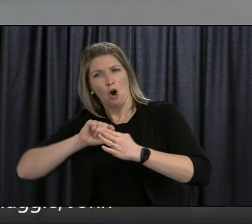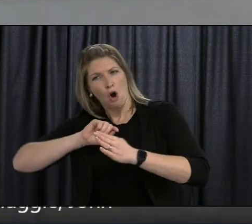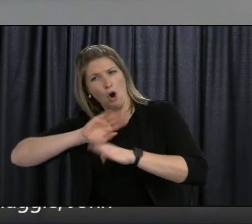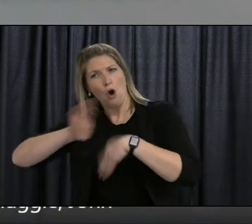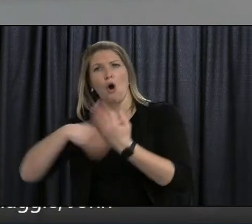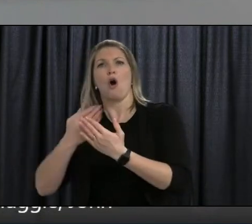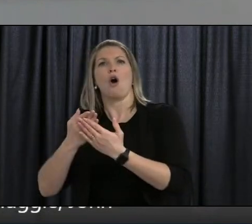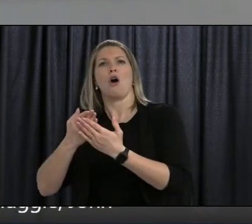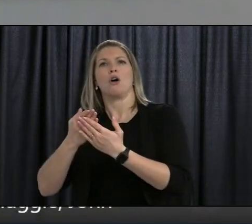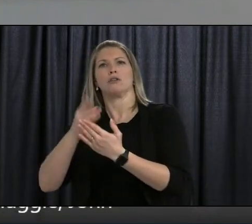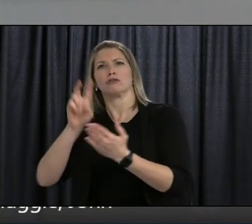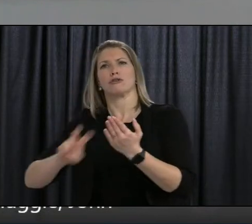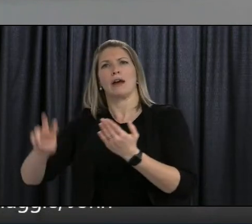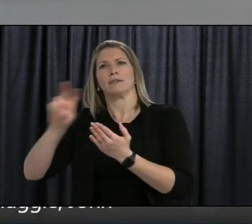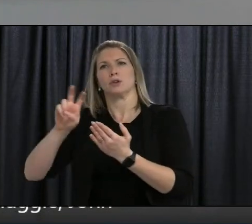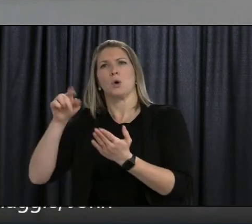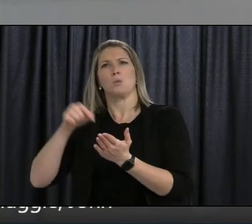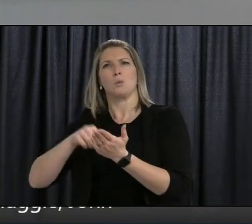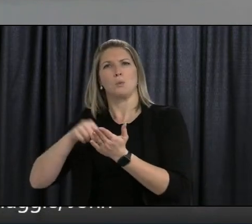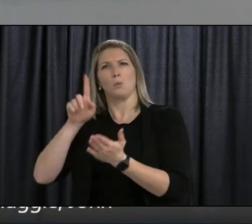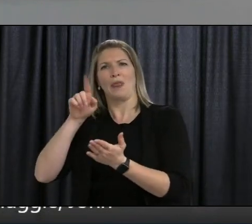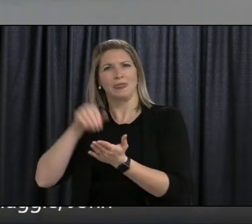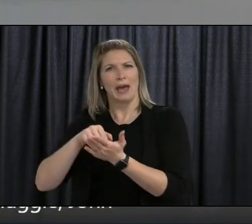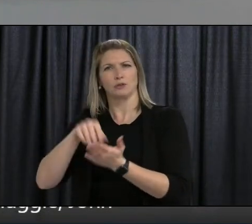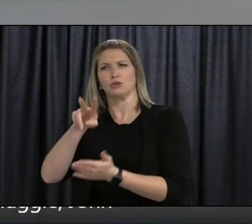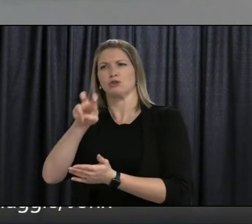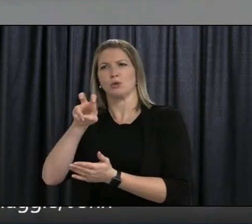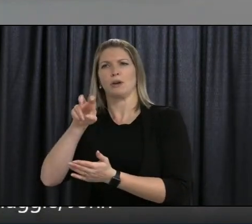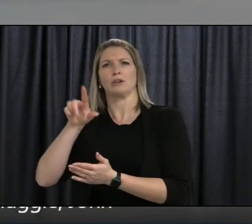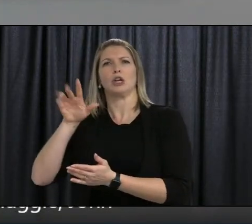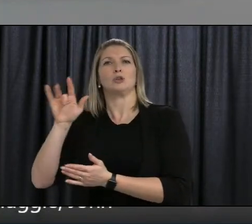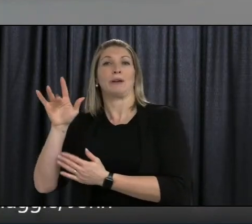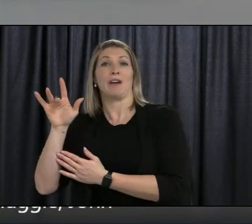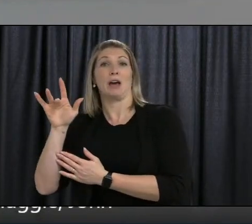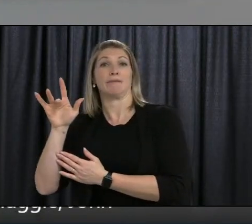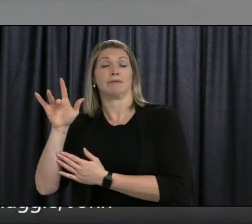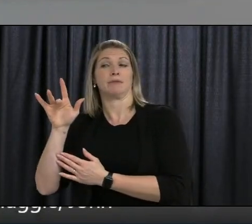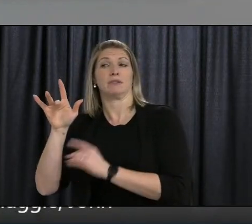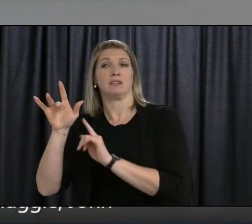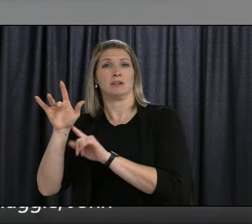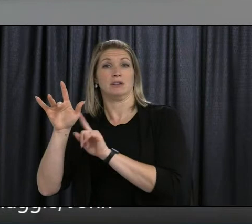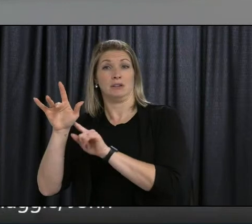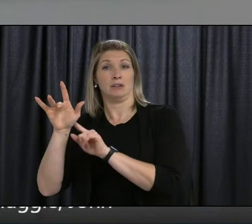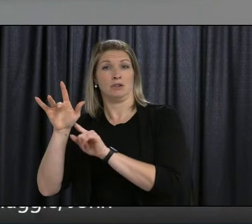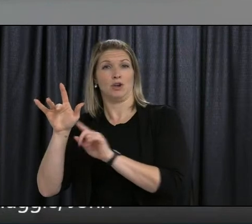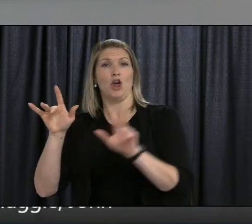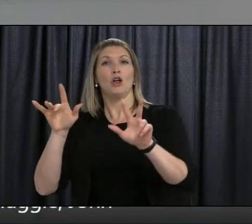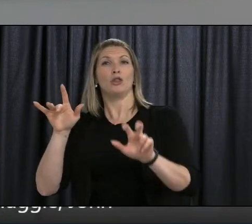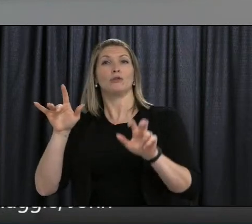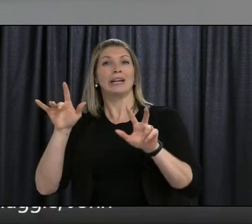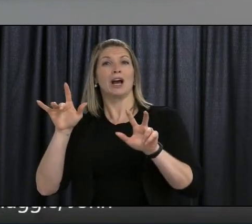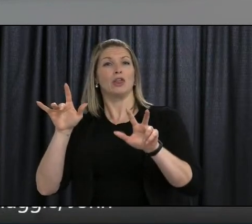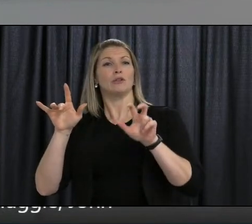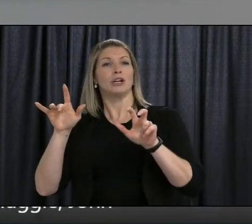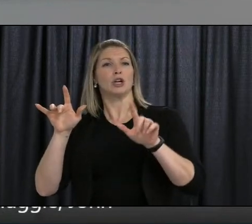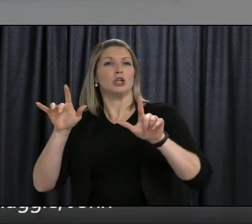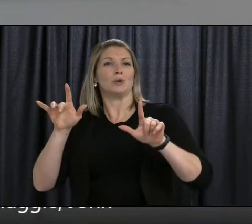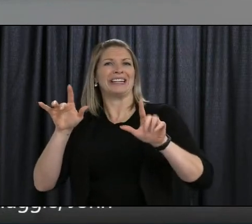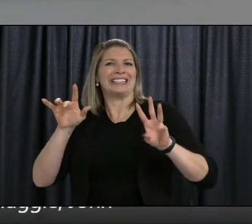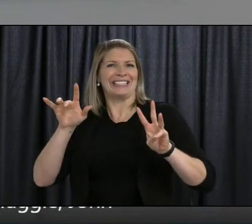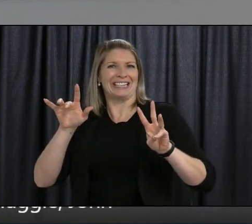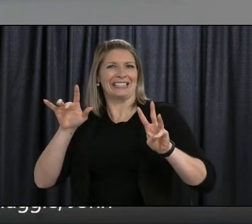travellers total 1,225. Of those, there are 326 who've